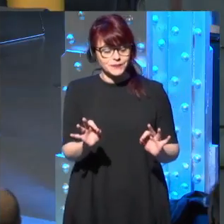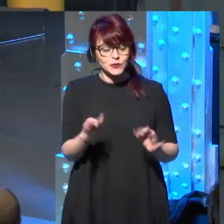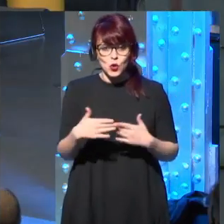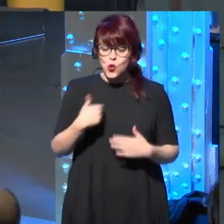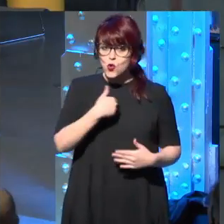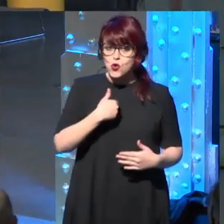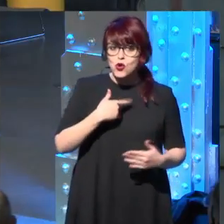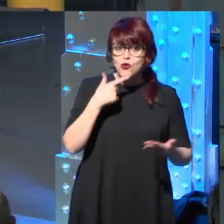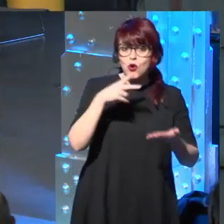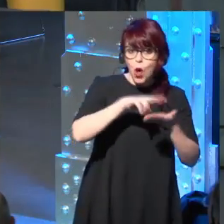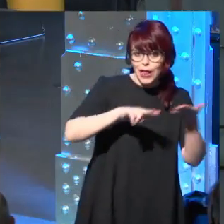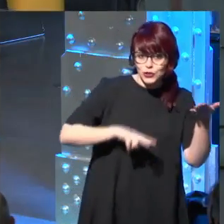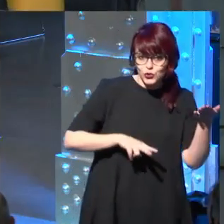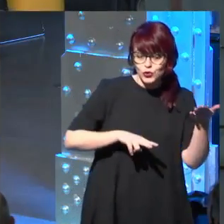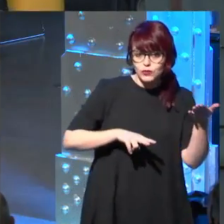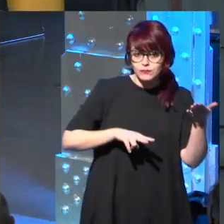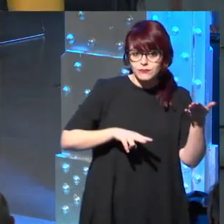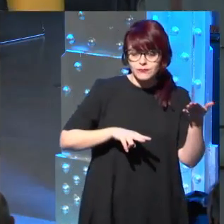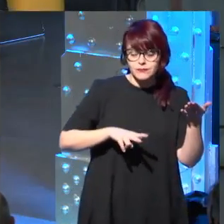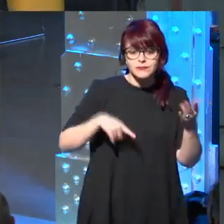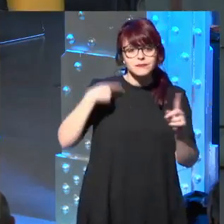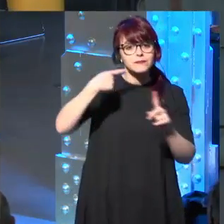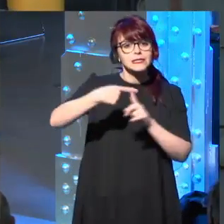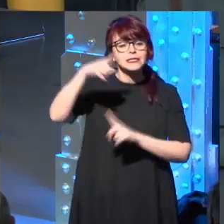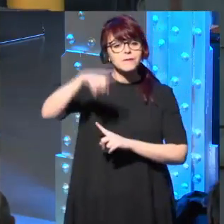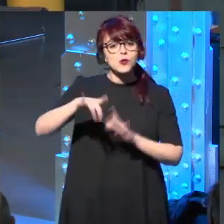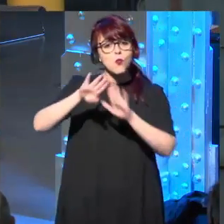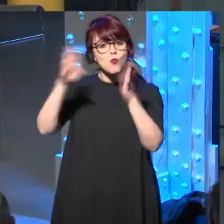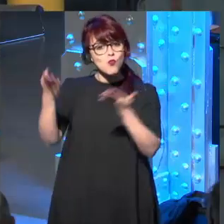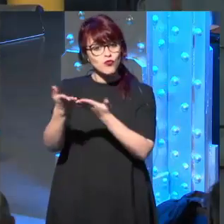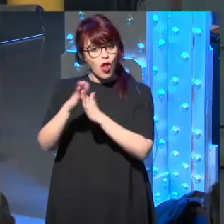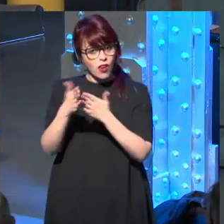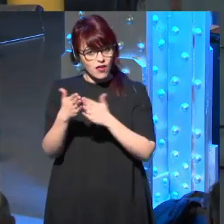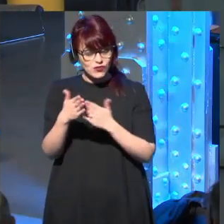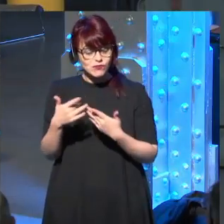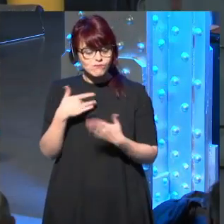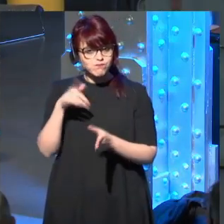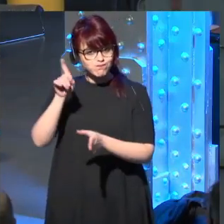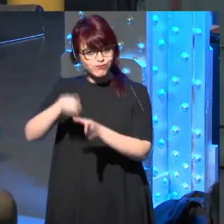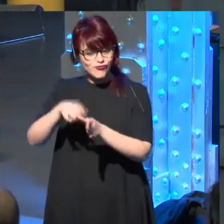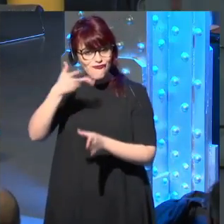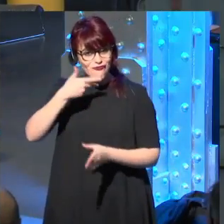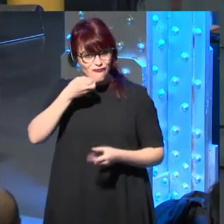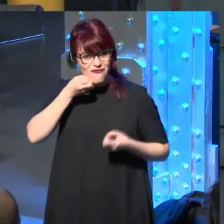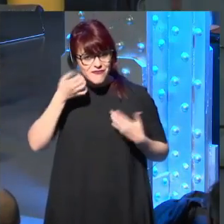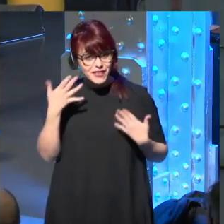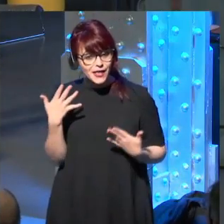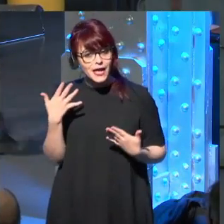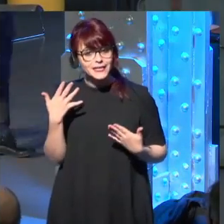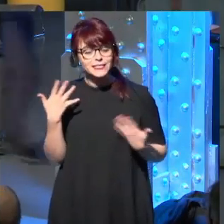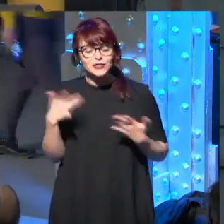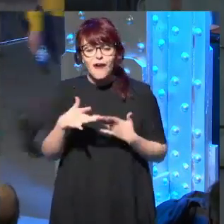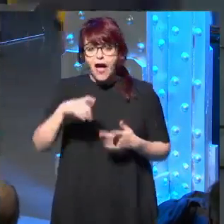writer and as a person that has worked with book for most of my